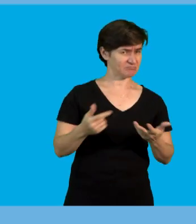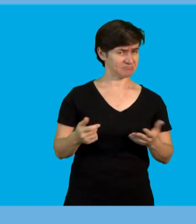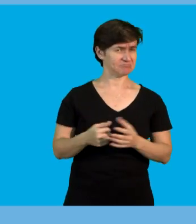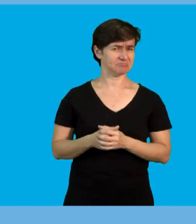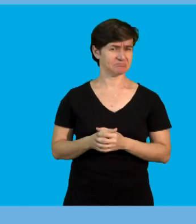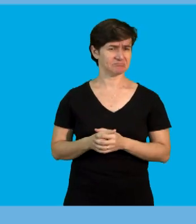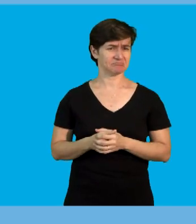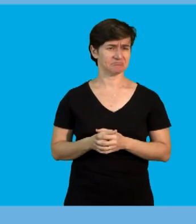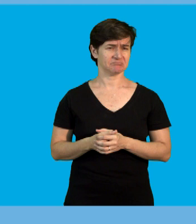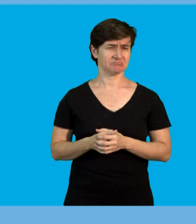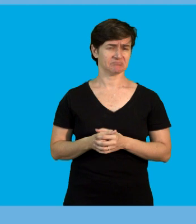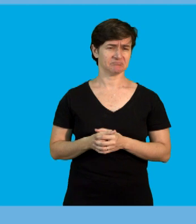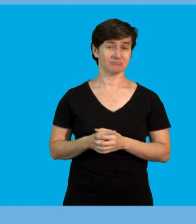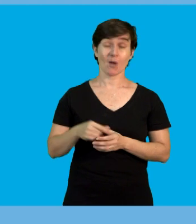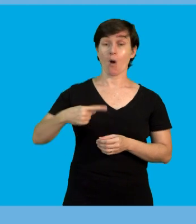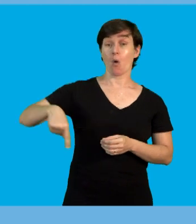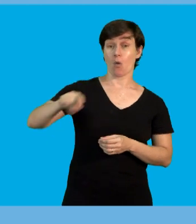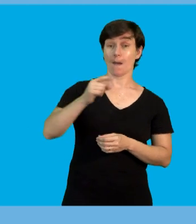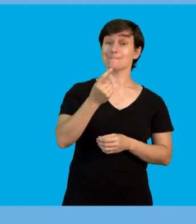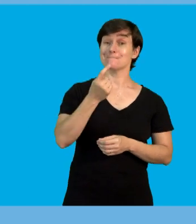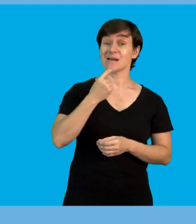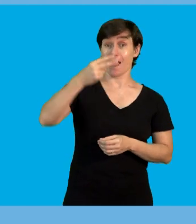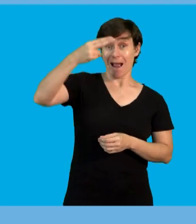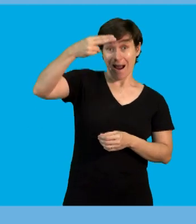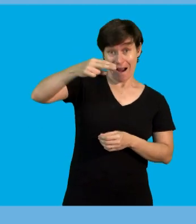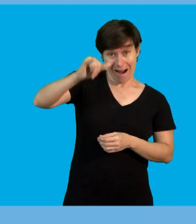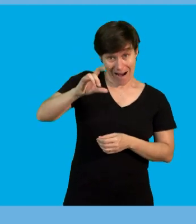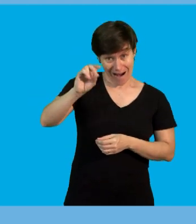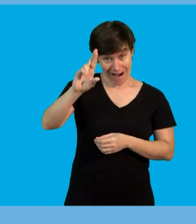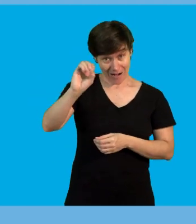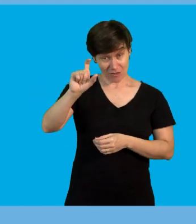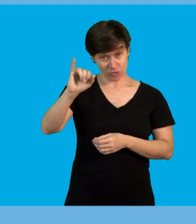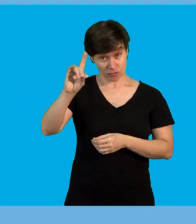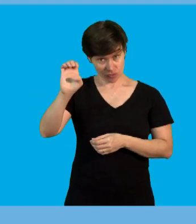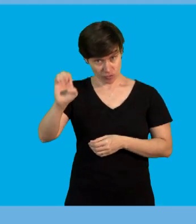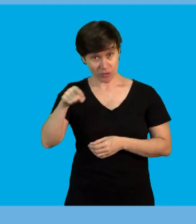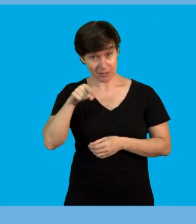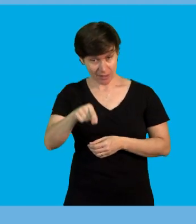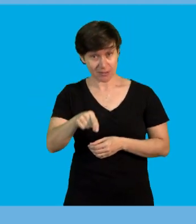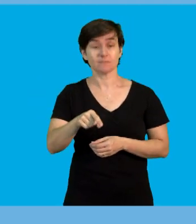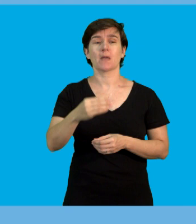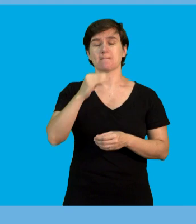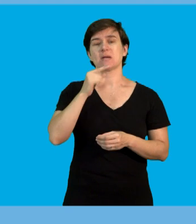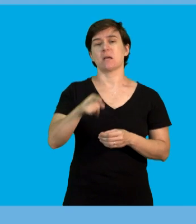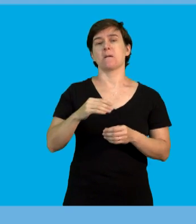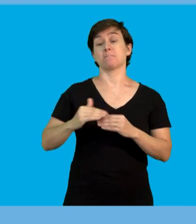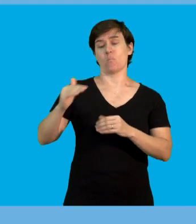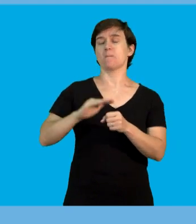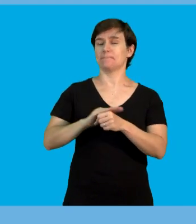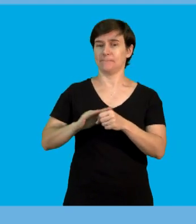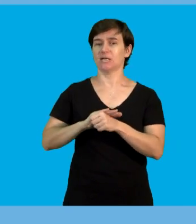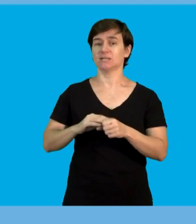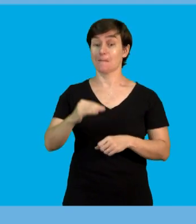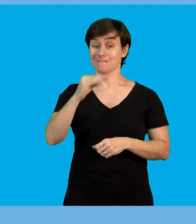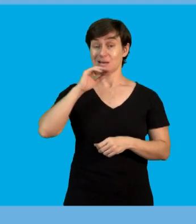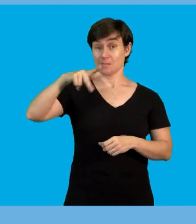will be acidic or basic. All the metal hydroxides, they are basic, so that means their pH is